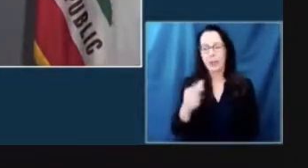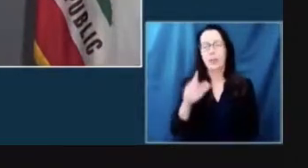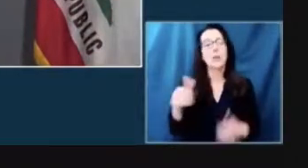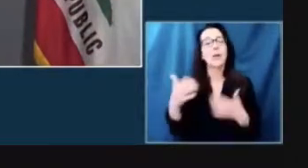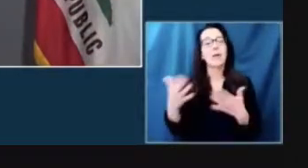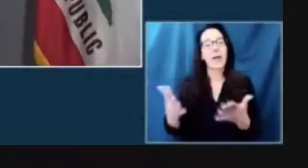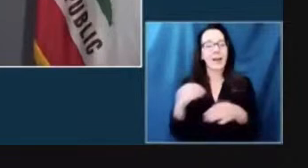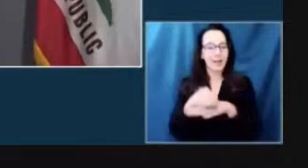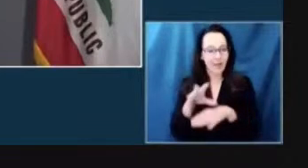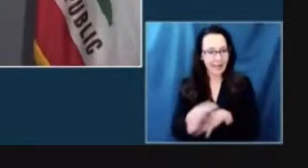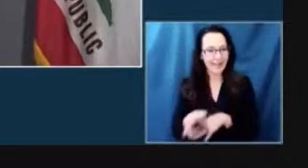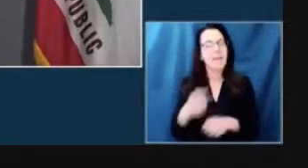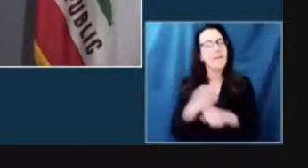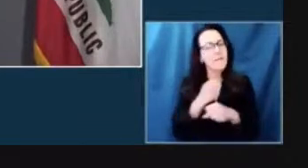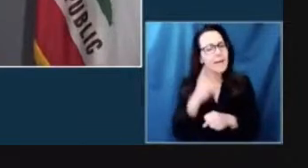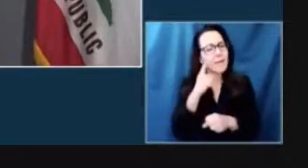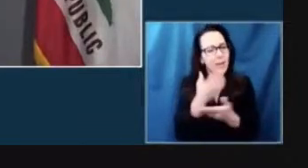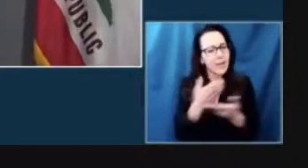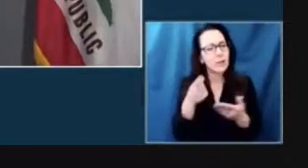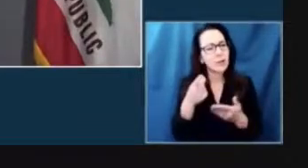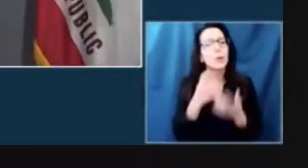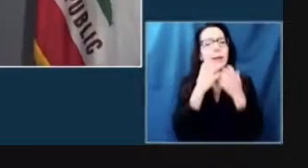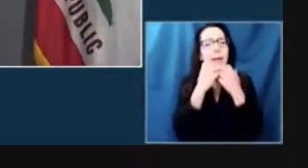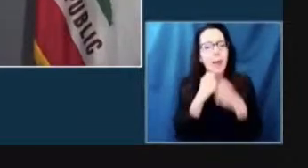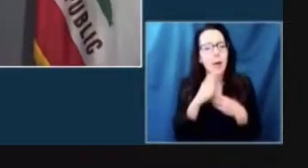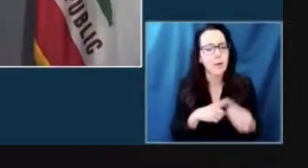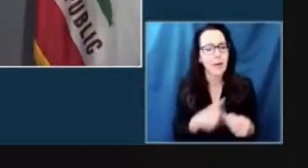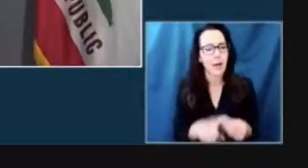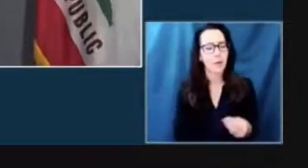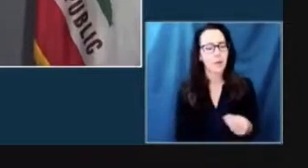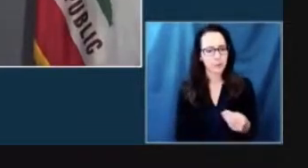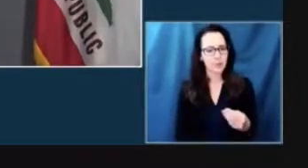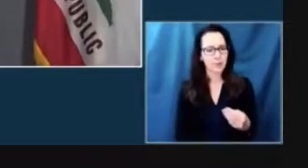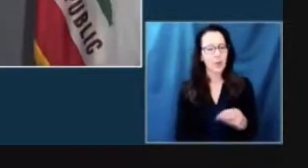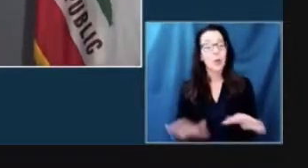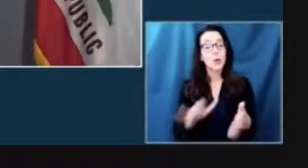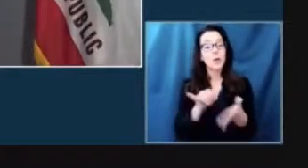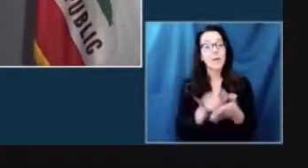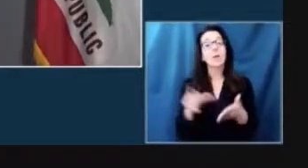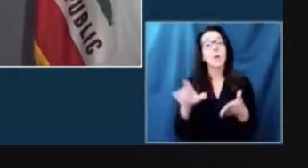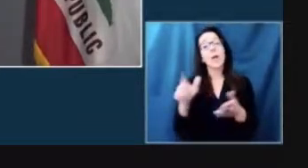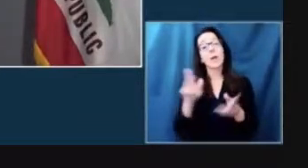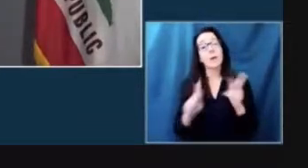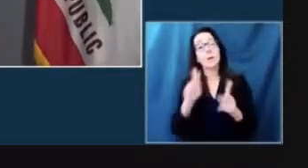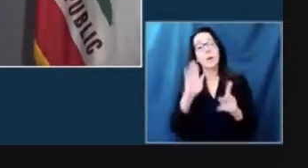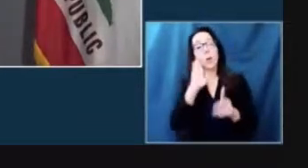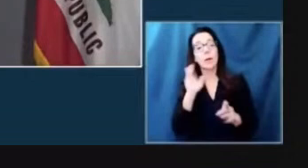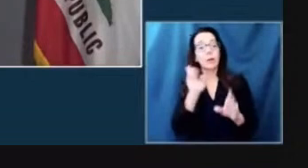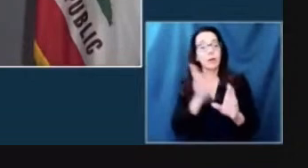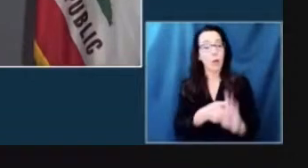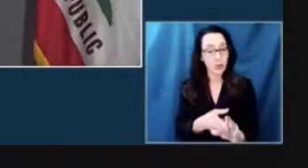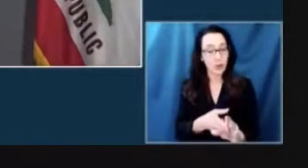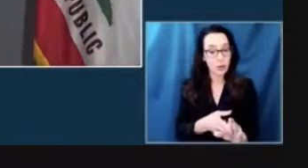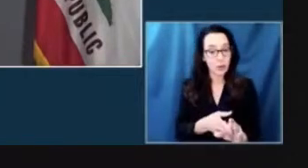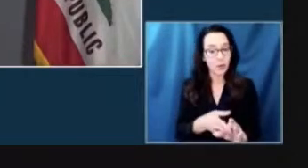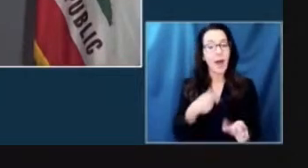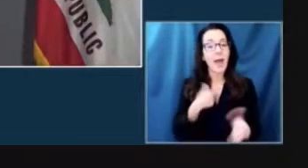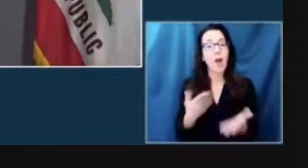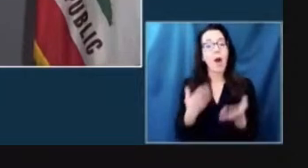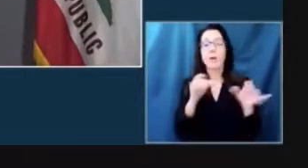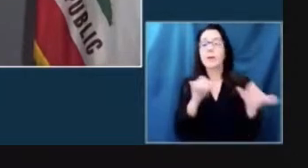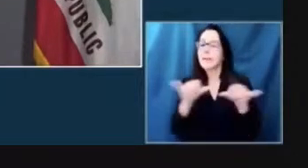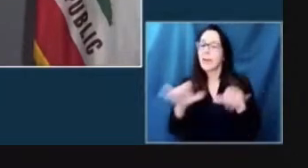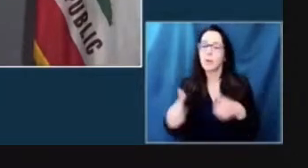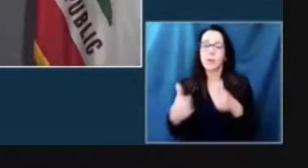things you care about, but do it in a way that will lead others to join you. I offer that same challenge to all of us.